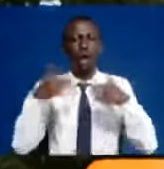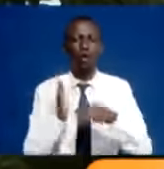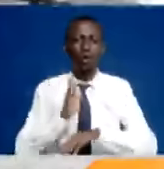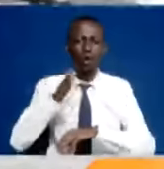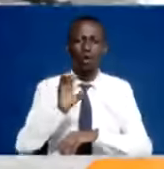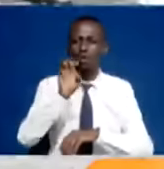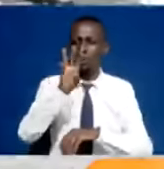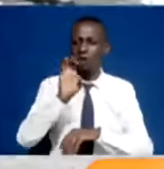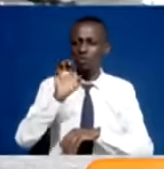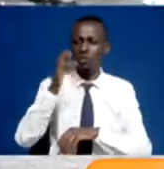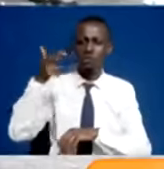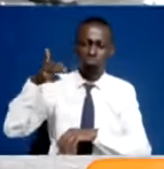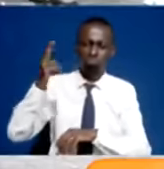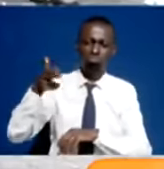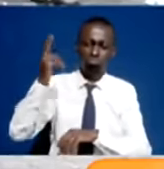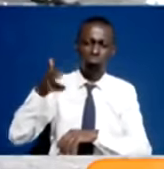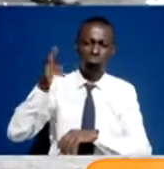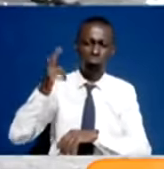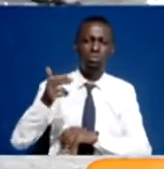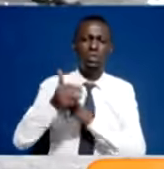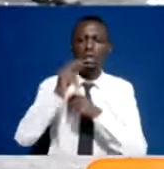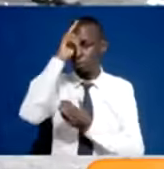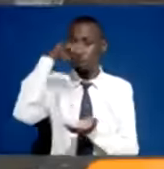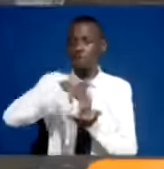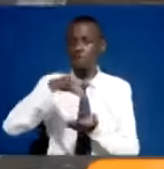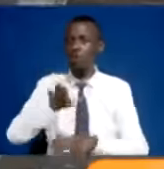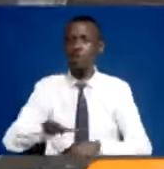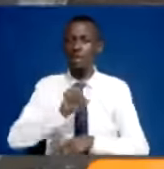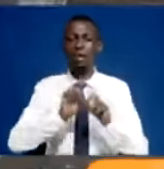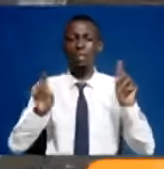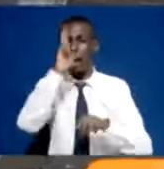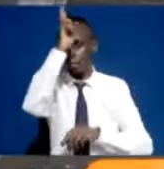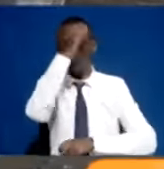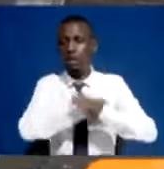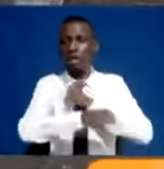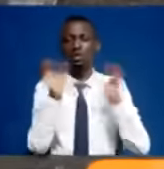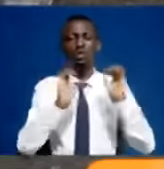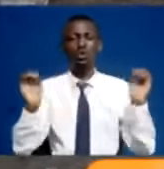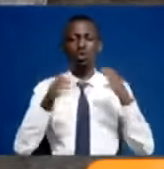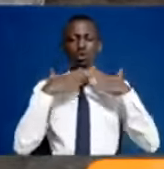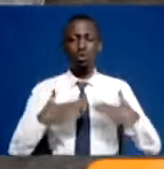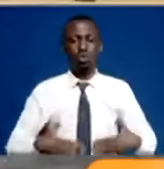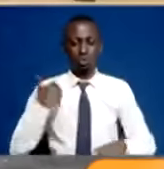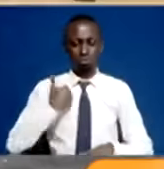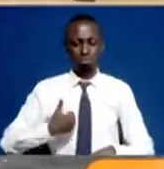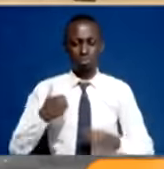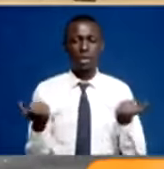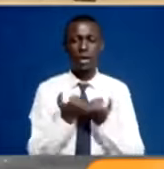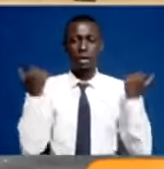than a kilometer away from the police station without a response from officers. An autopsy on the bodies is expected to be